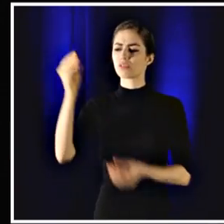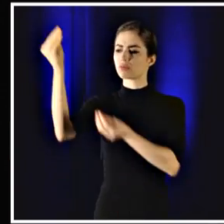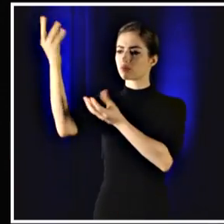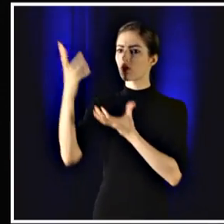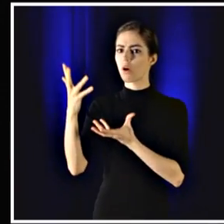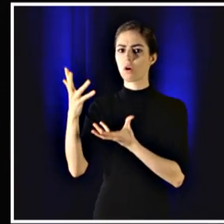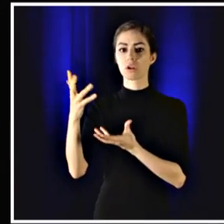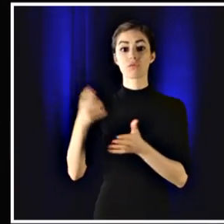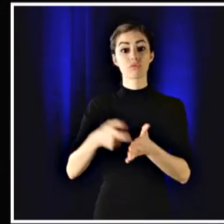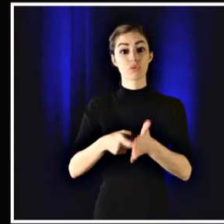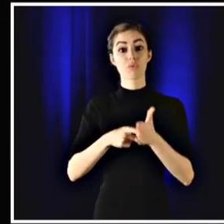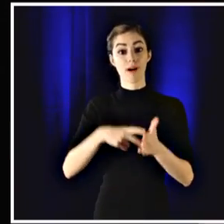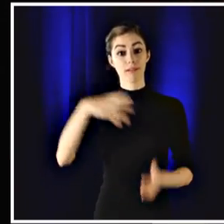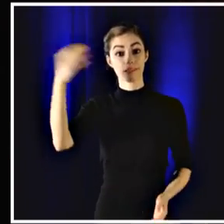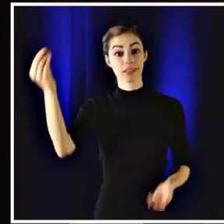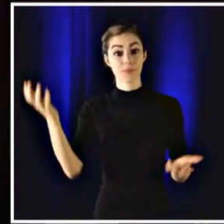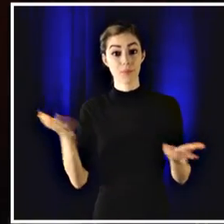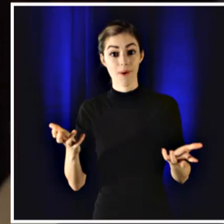entire time.